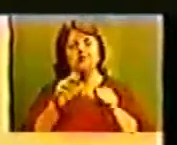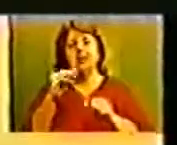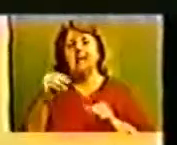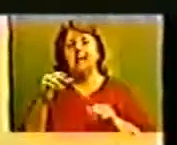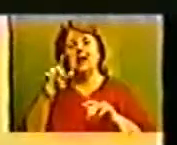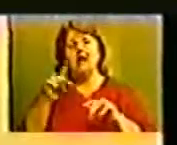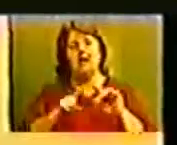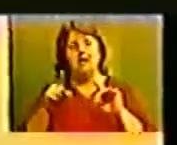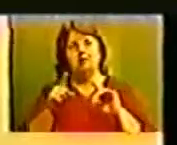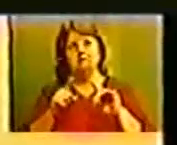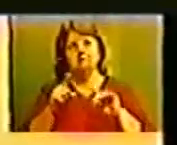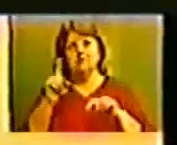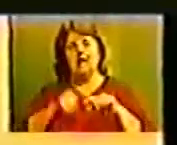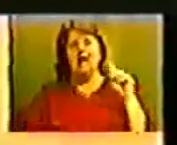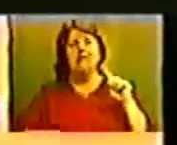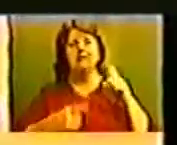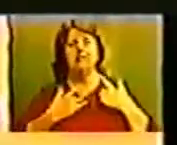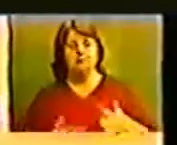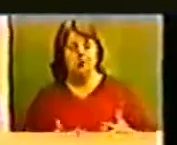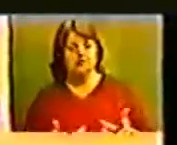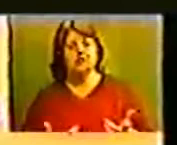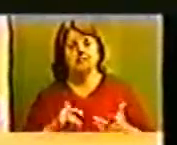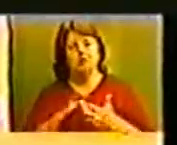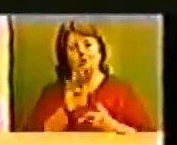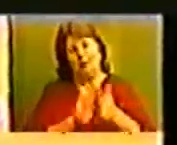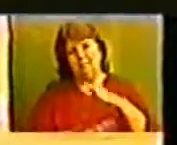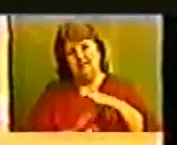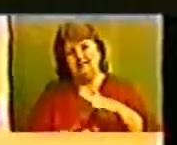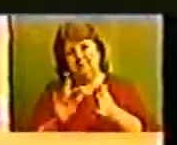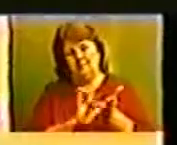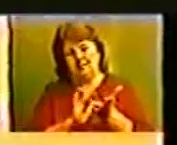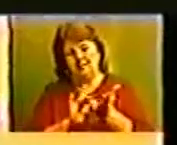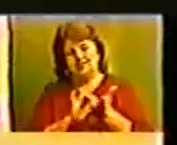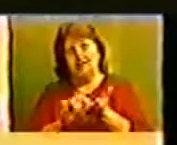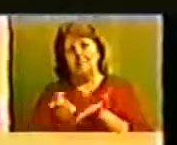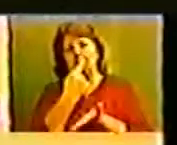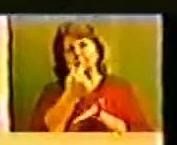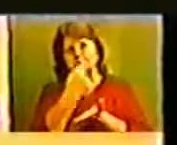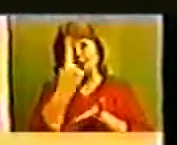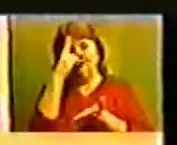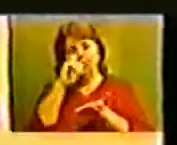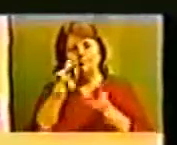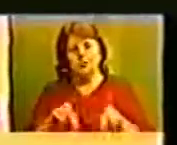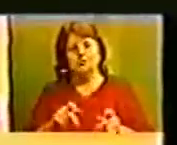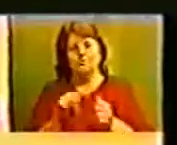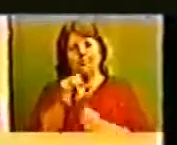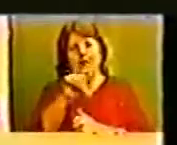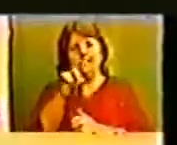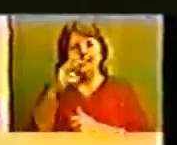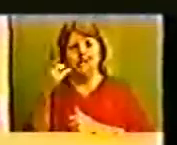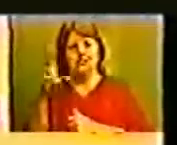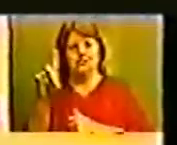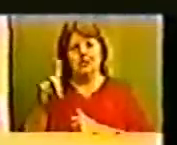antidepressant. So these are the basic medications that would generally be prescribed for a student with ADHD.